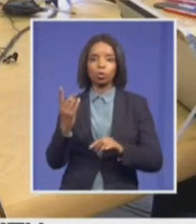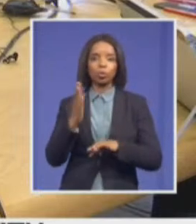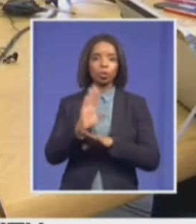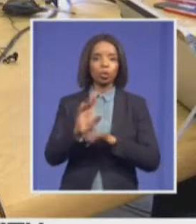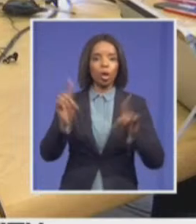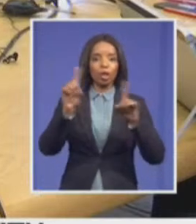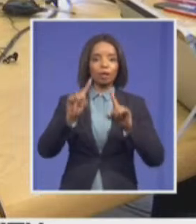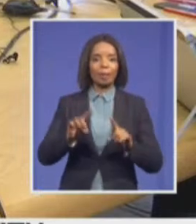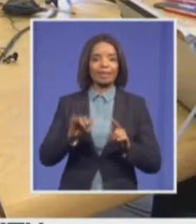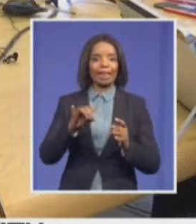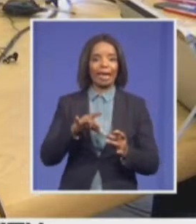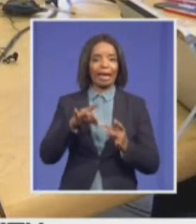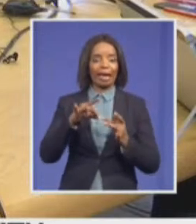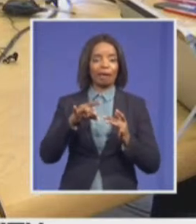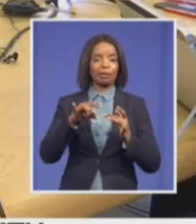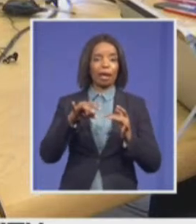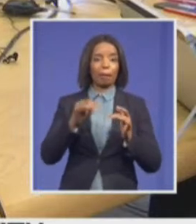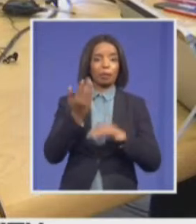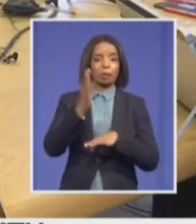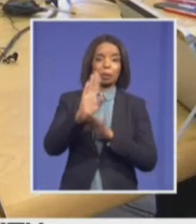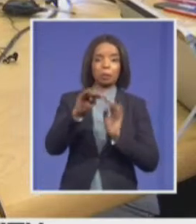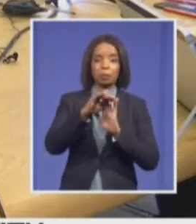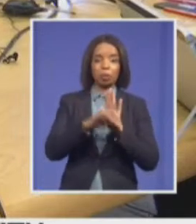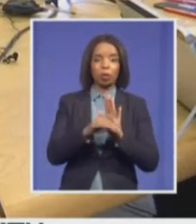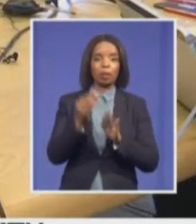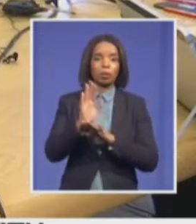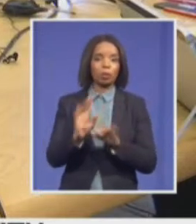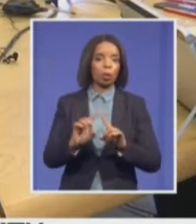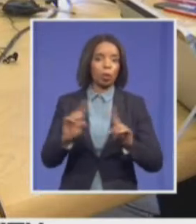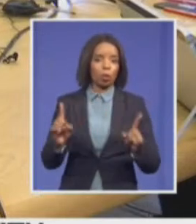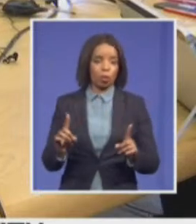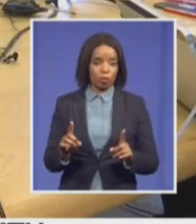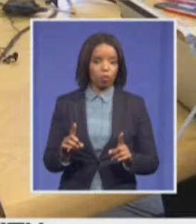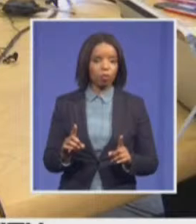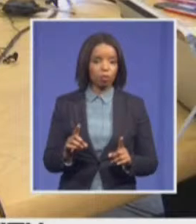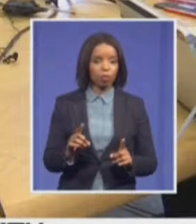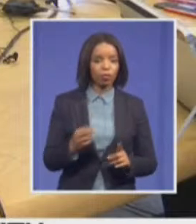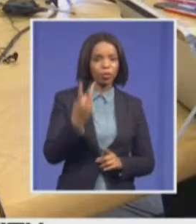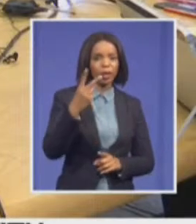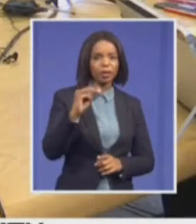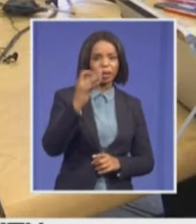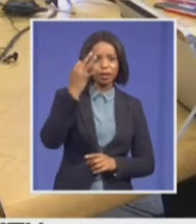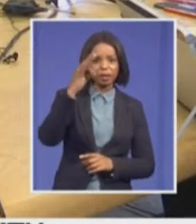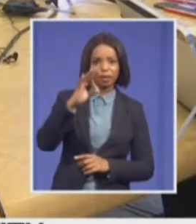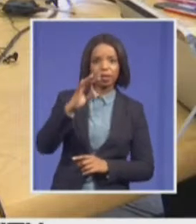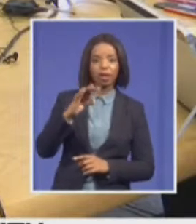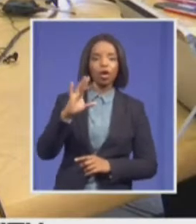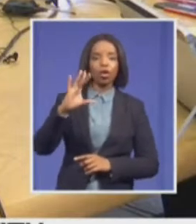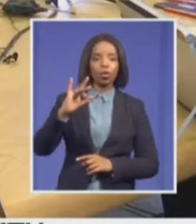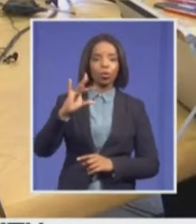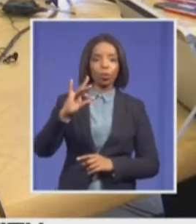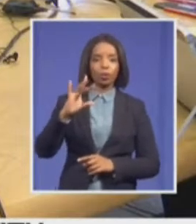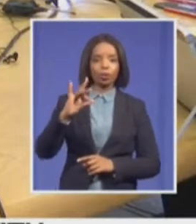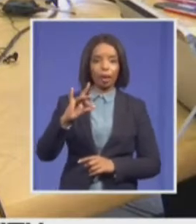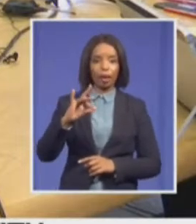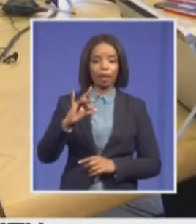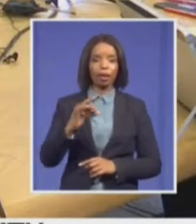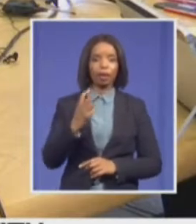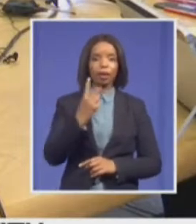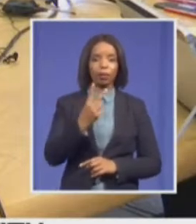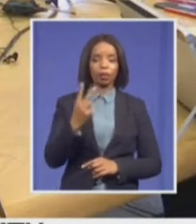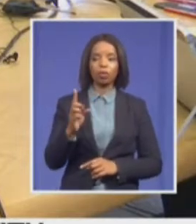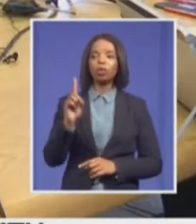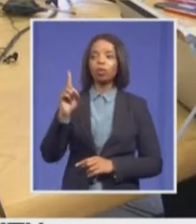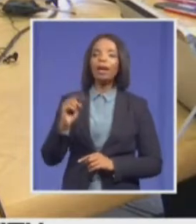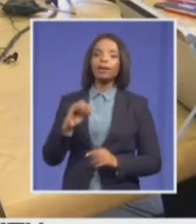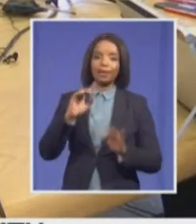13 minutes on Tuesday, 14 September. So can you skip along and go to the next paragraph? Against this